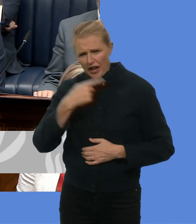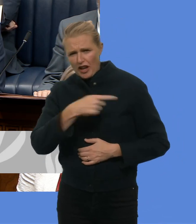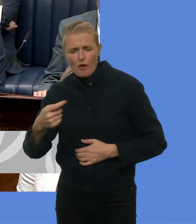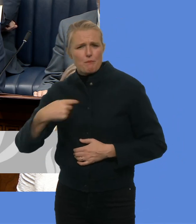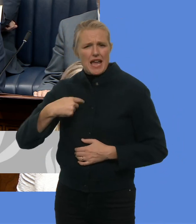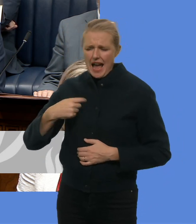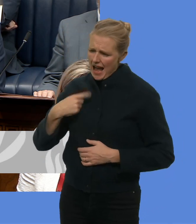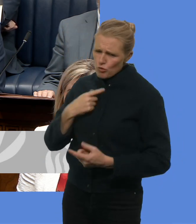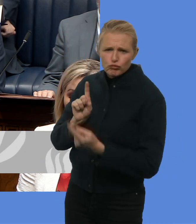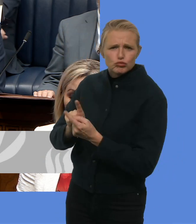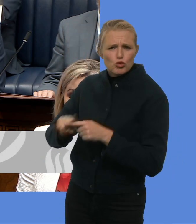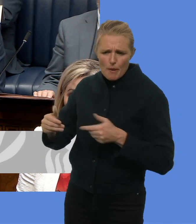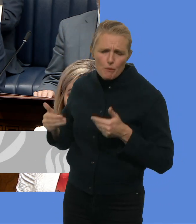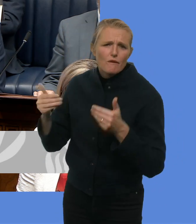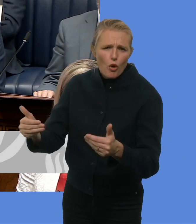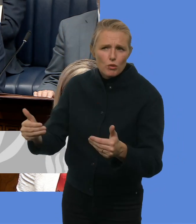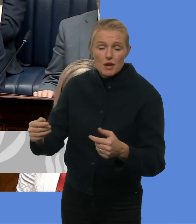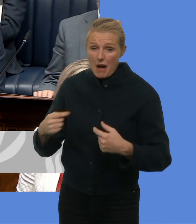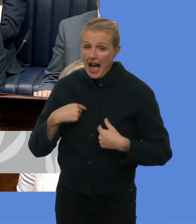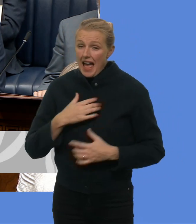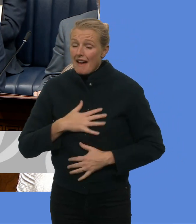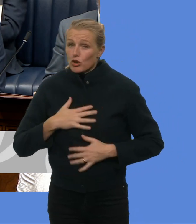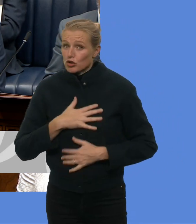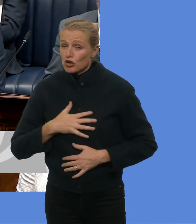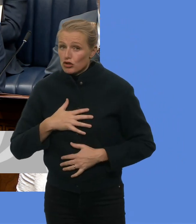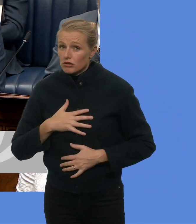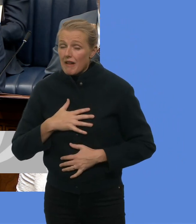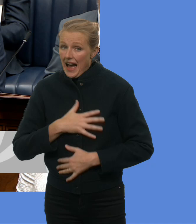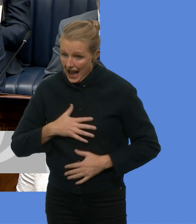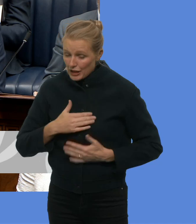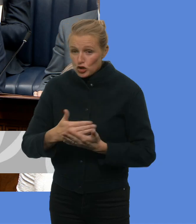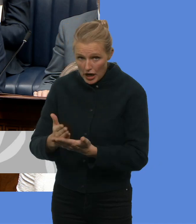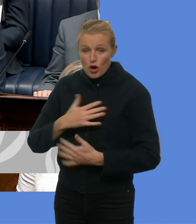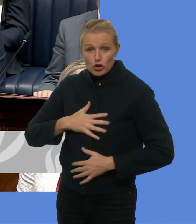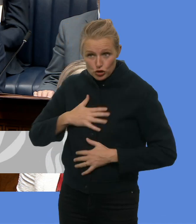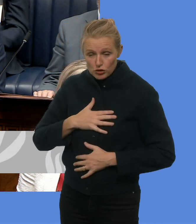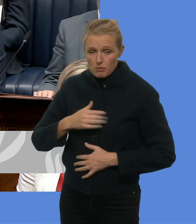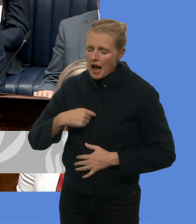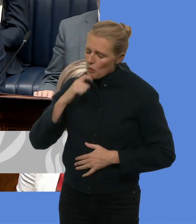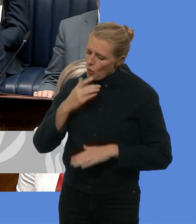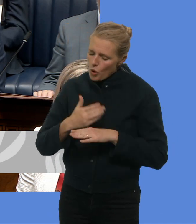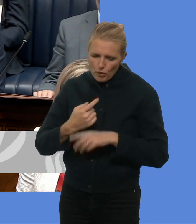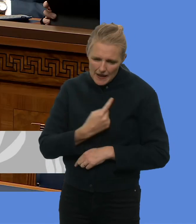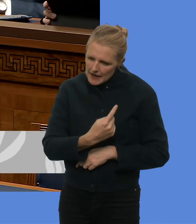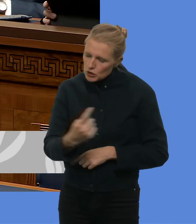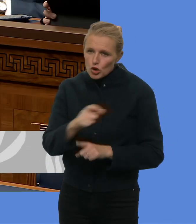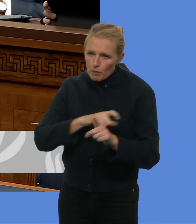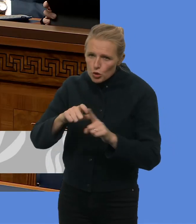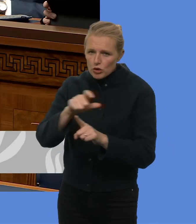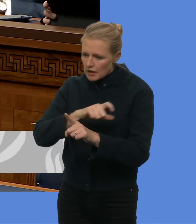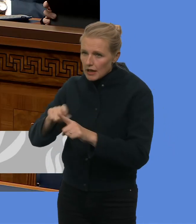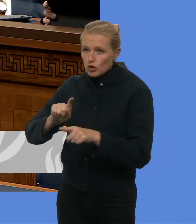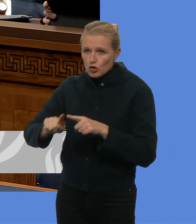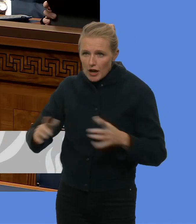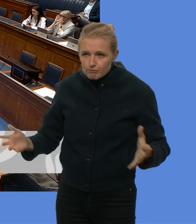I, however, do have concern, and I share those concerns, but I'll continue to work in every community to bring them forward.